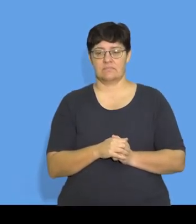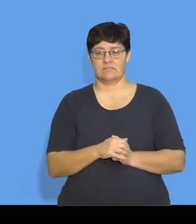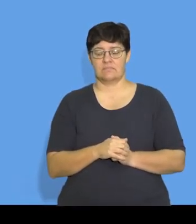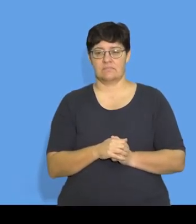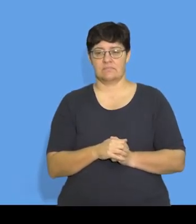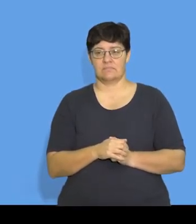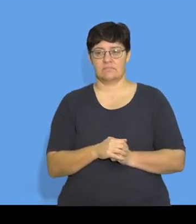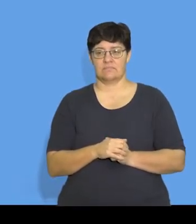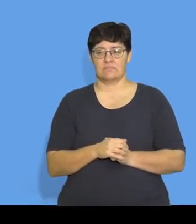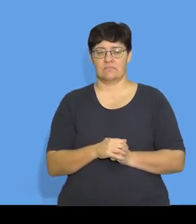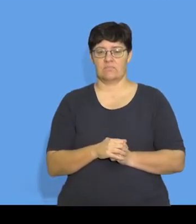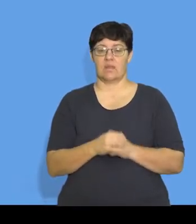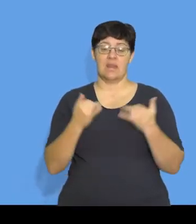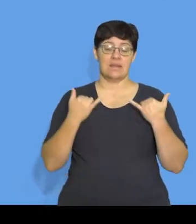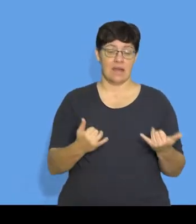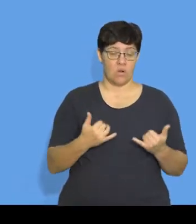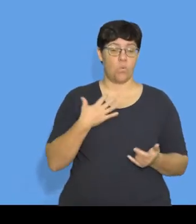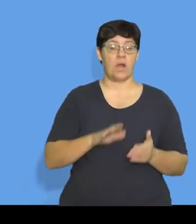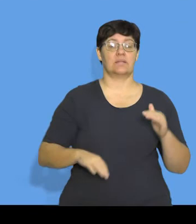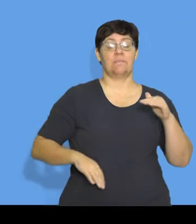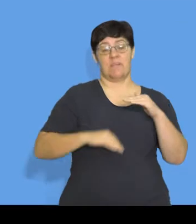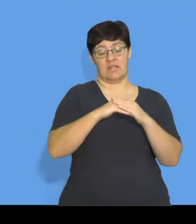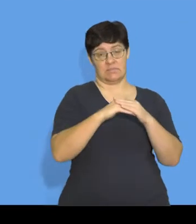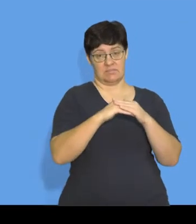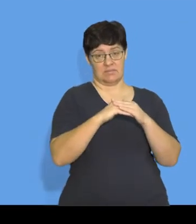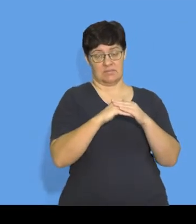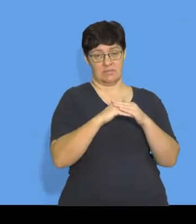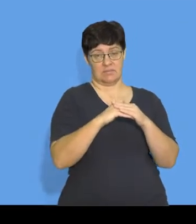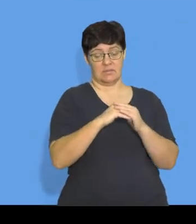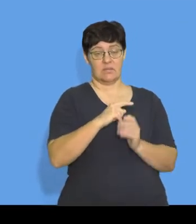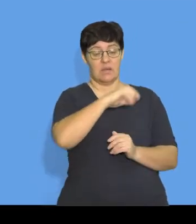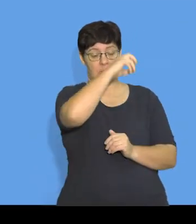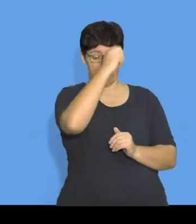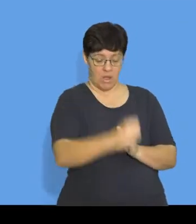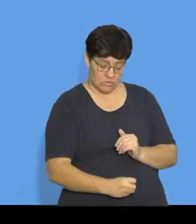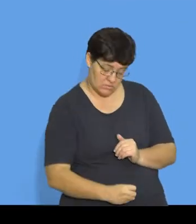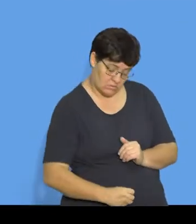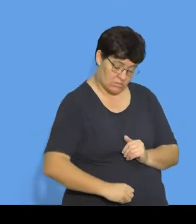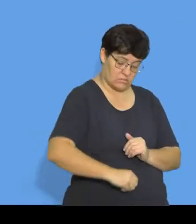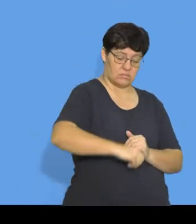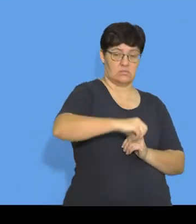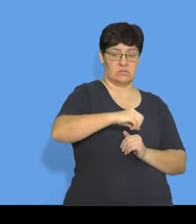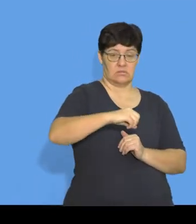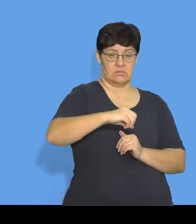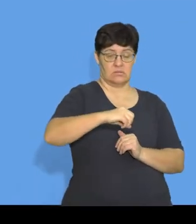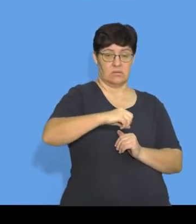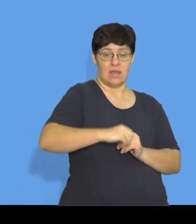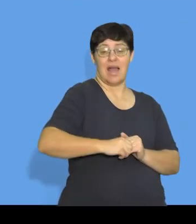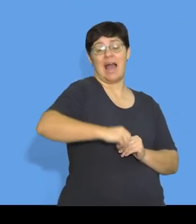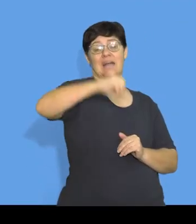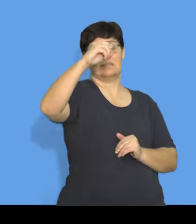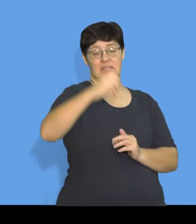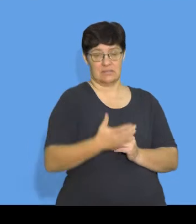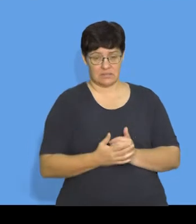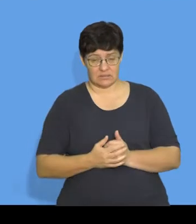Now, I want the maximum height after the first bounce. They told you, if we go right back